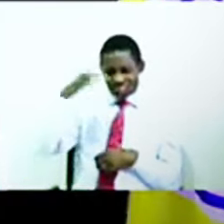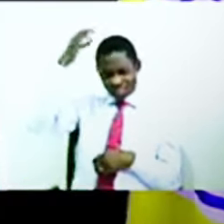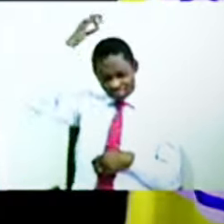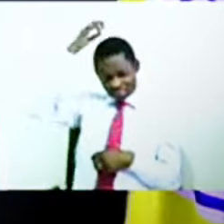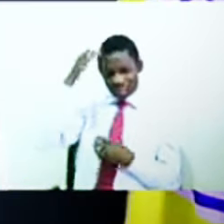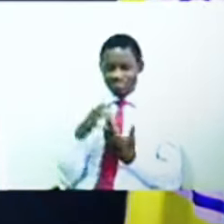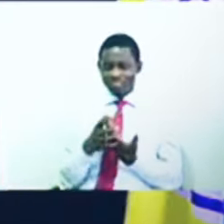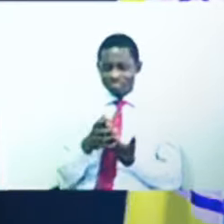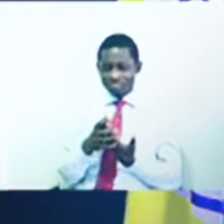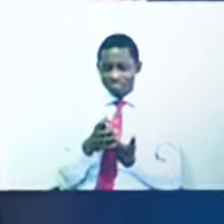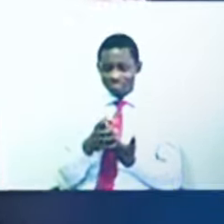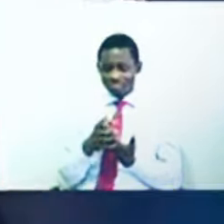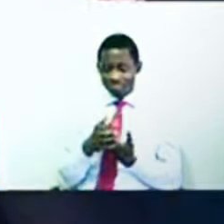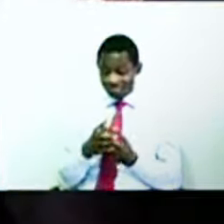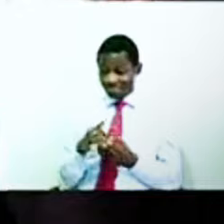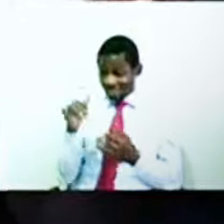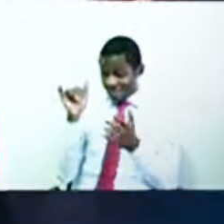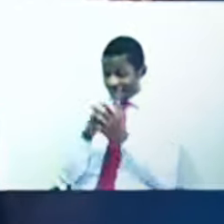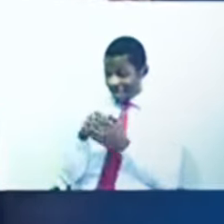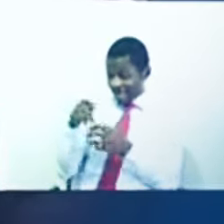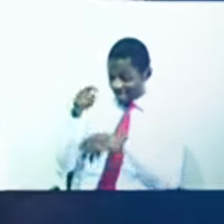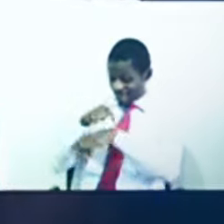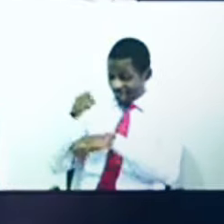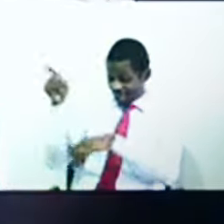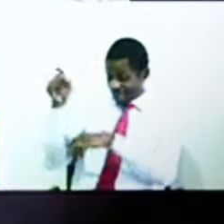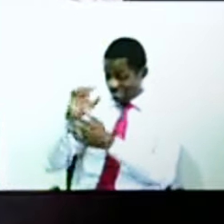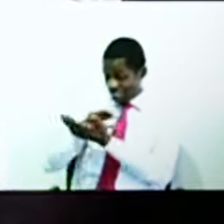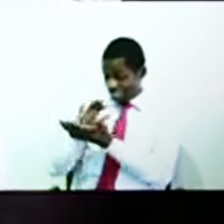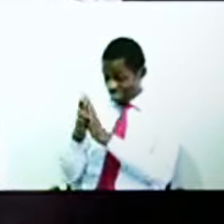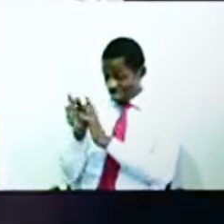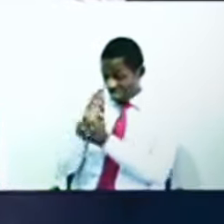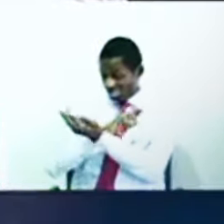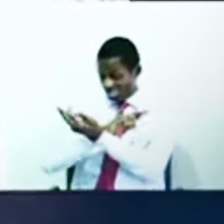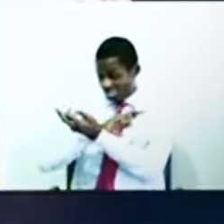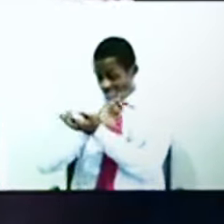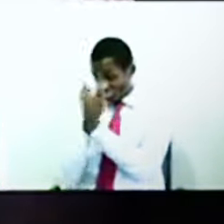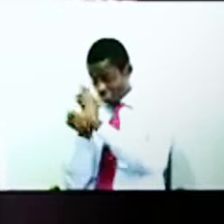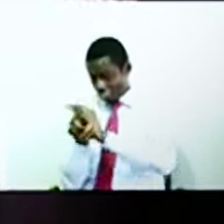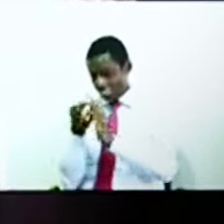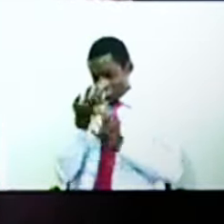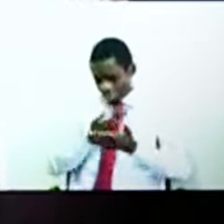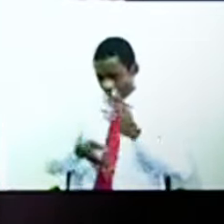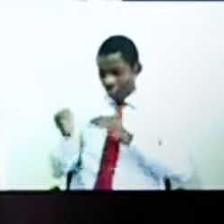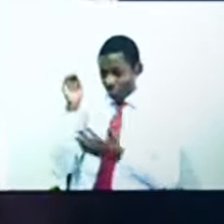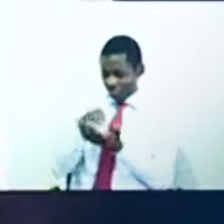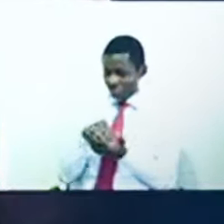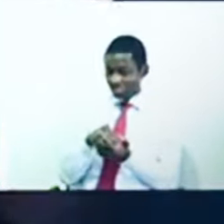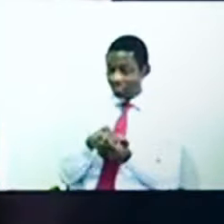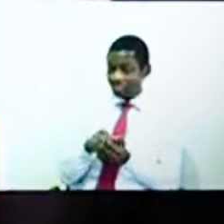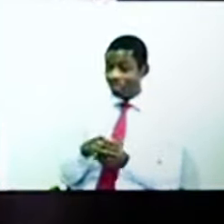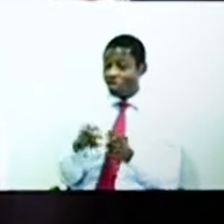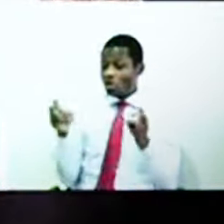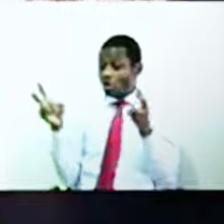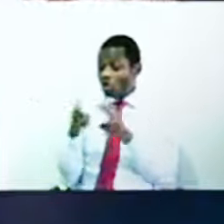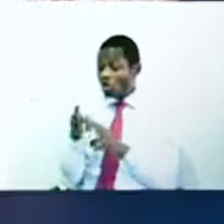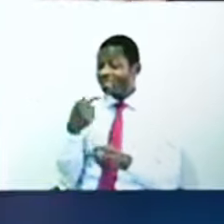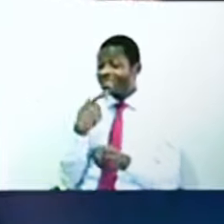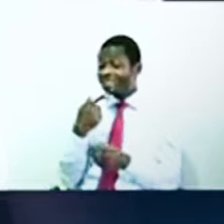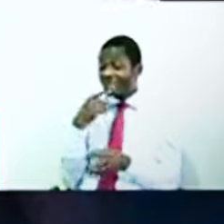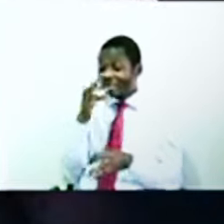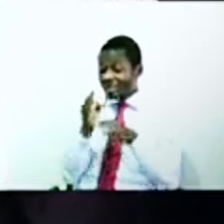You see, I was born again. See, if you are born again, it doesn't mean that the devil cannot come and pull your hair because he was not